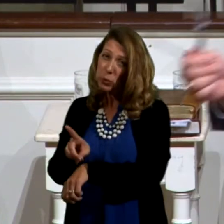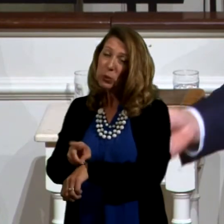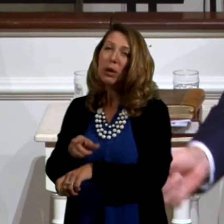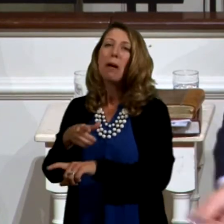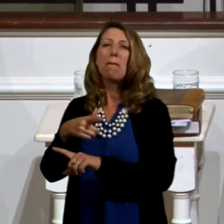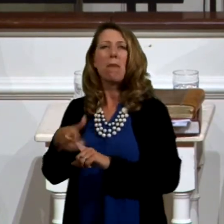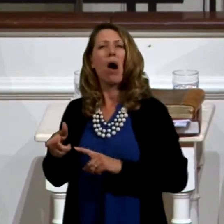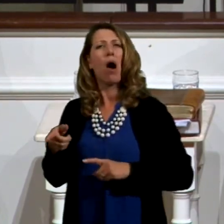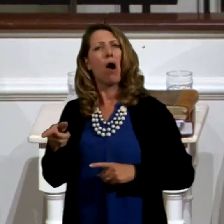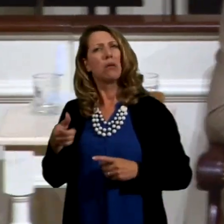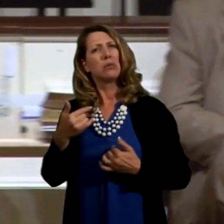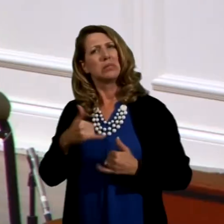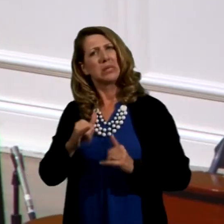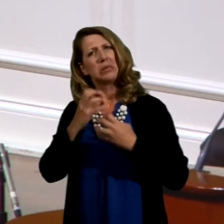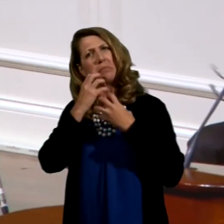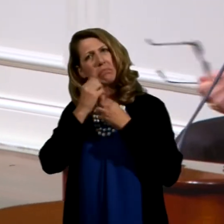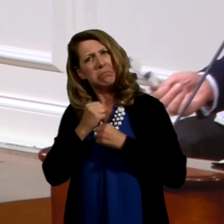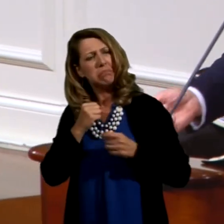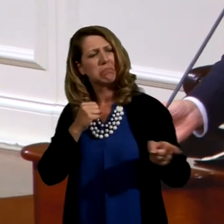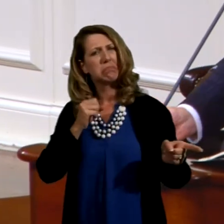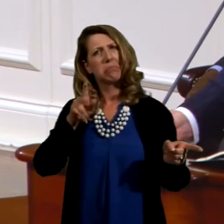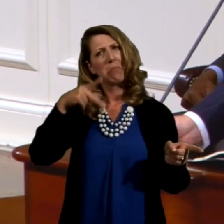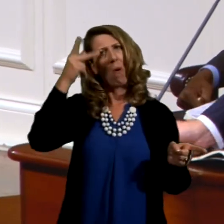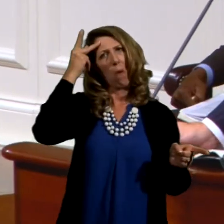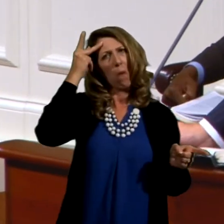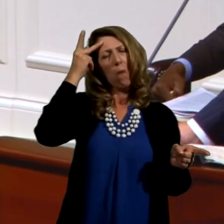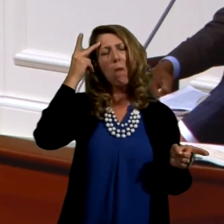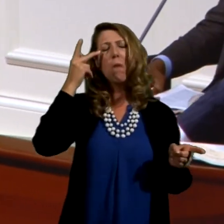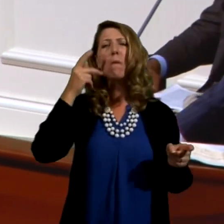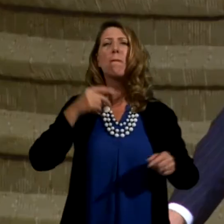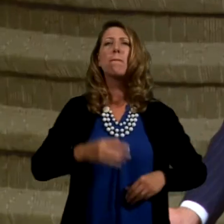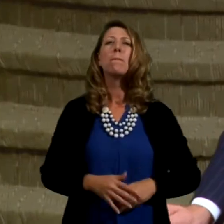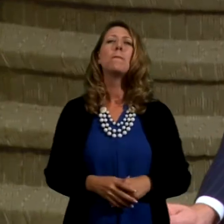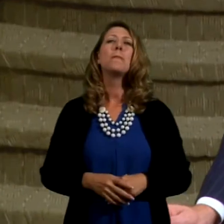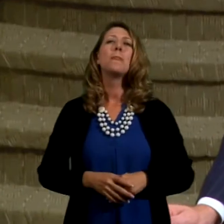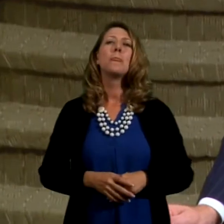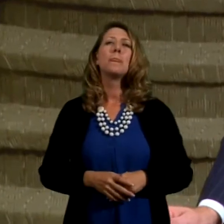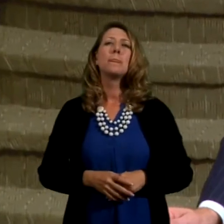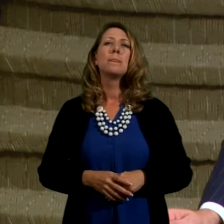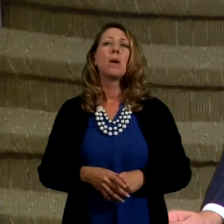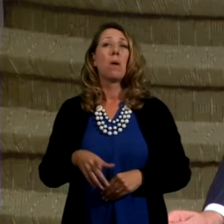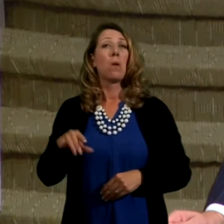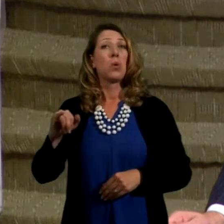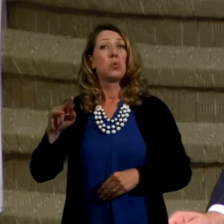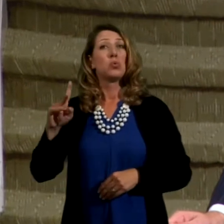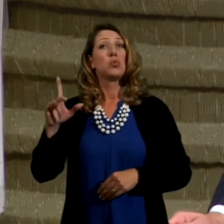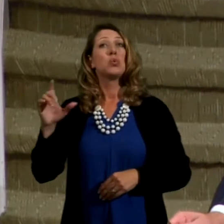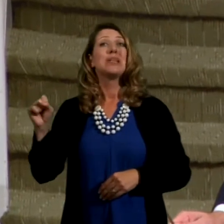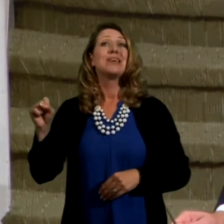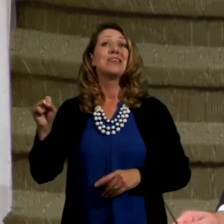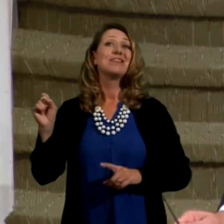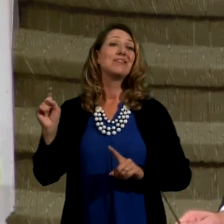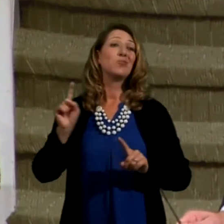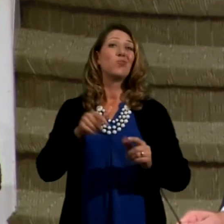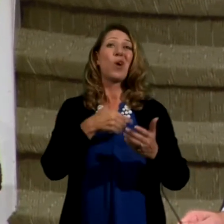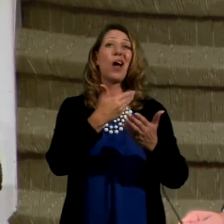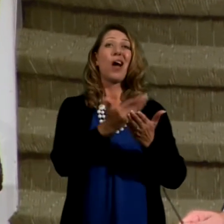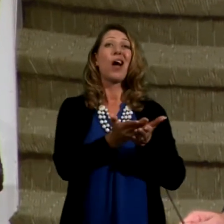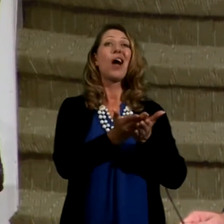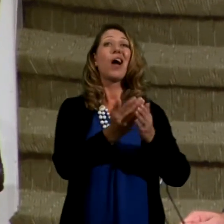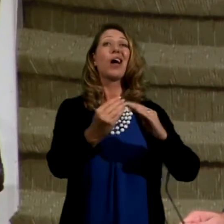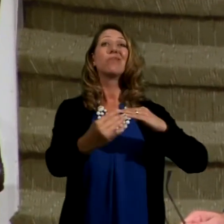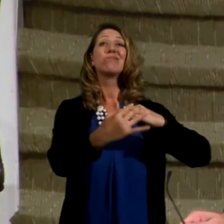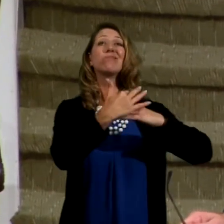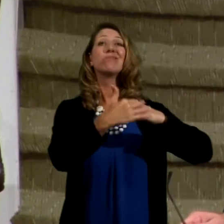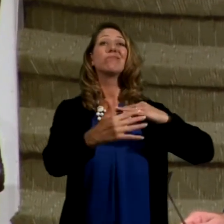he gives him some very favorable things. At one port he goes into, he puts him on a ship and they're going to